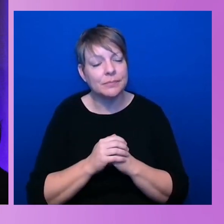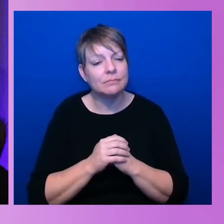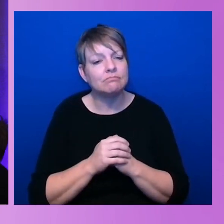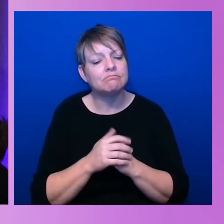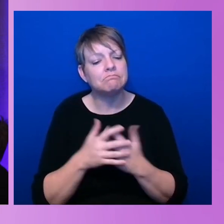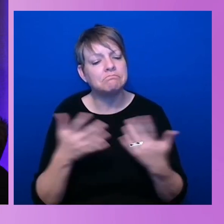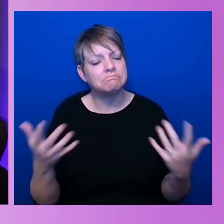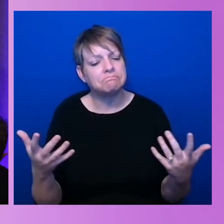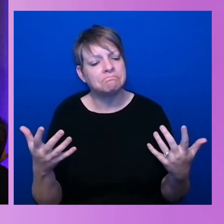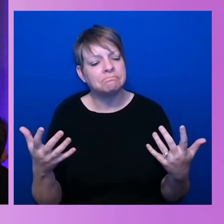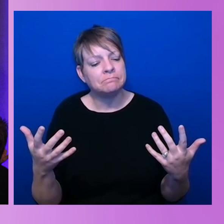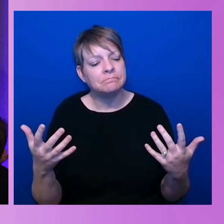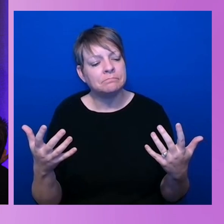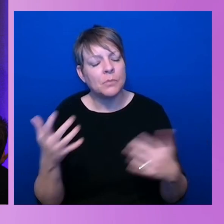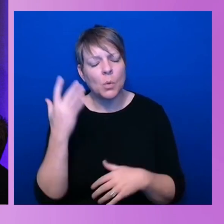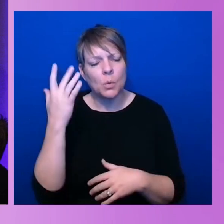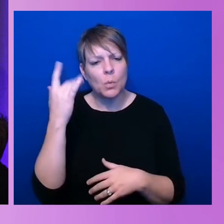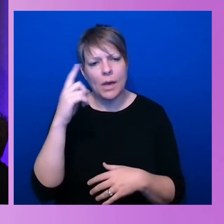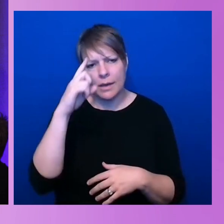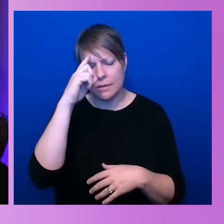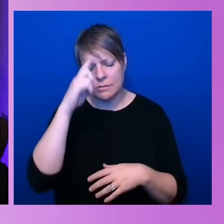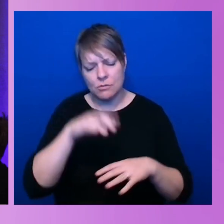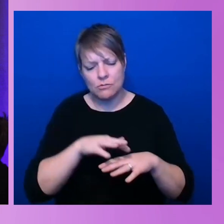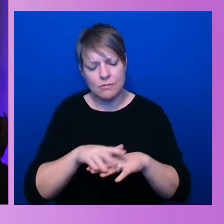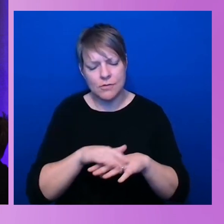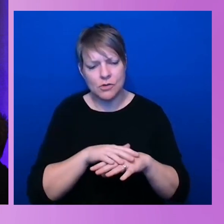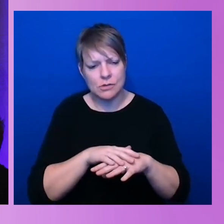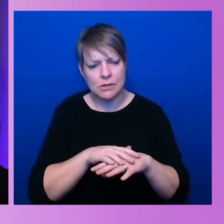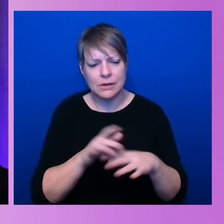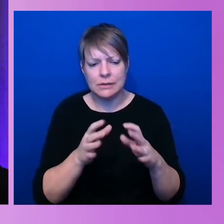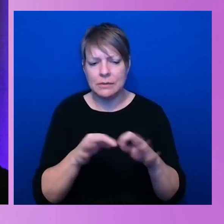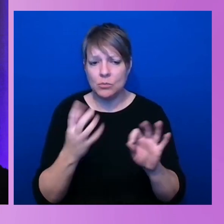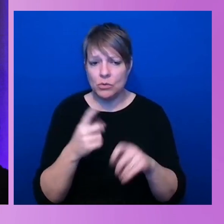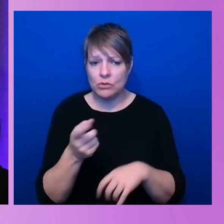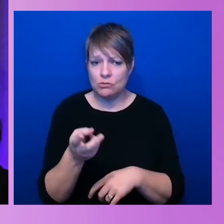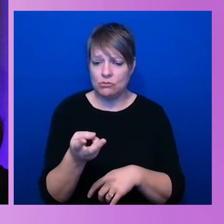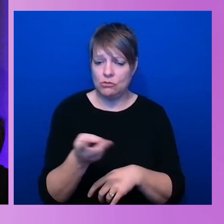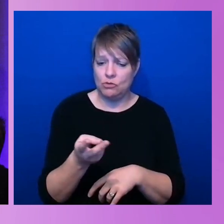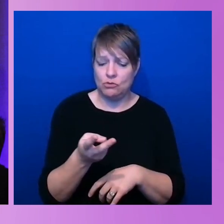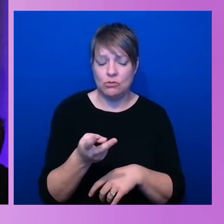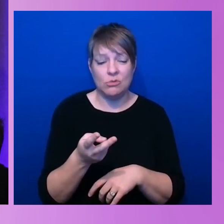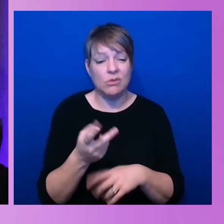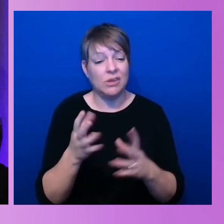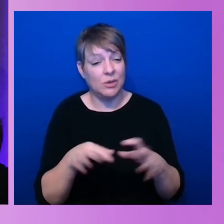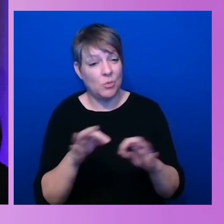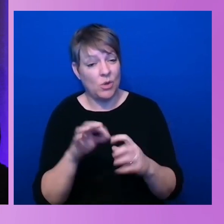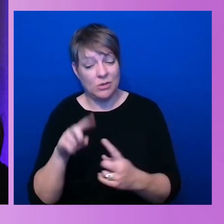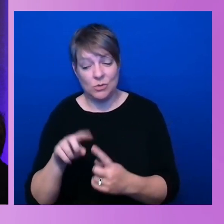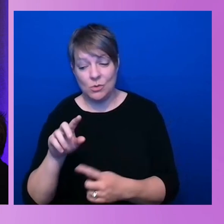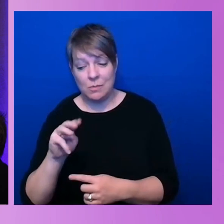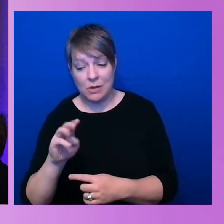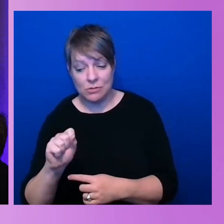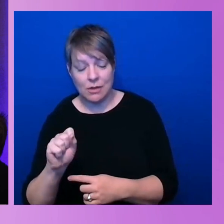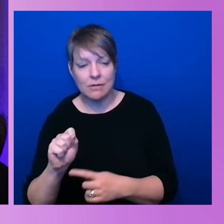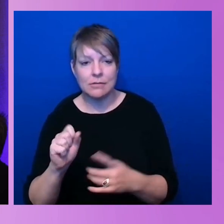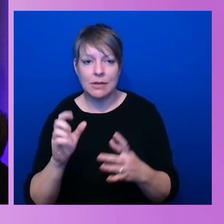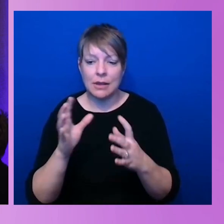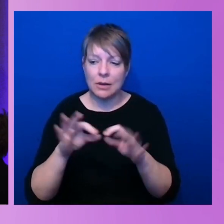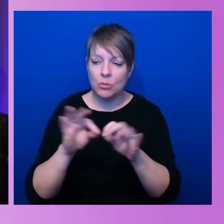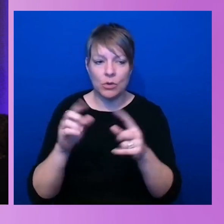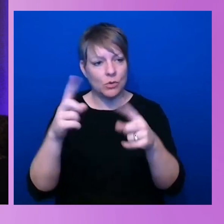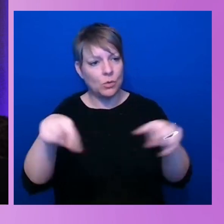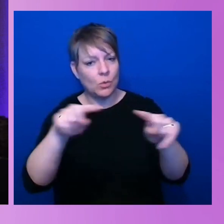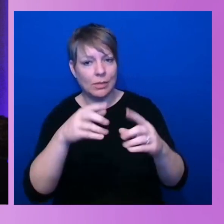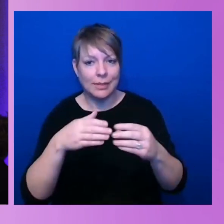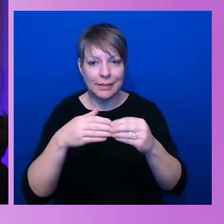why neurodivergence or neurodiversity is important to you, to Microsoft, and to the leaders sitting out there in the audience.